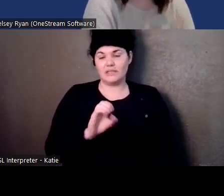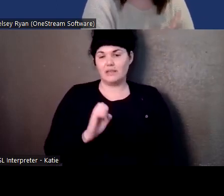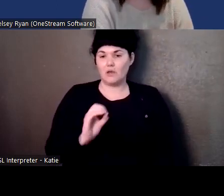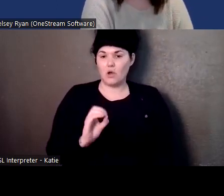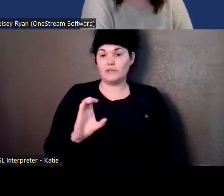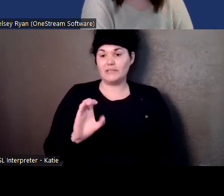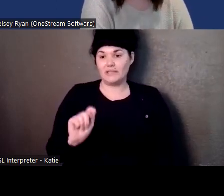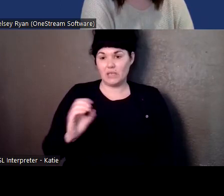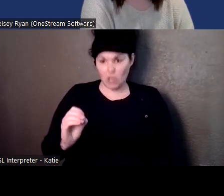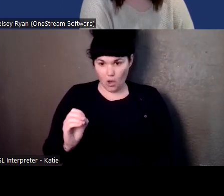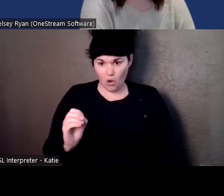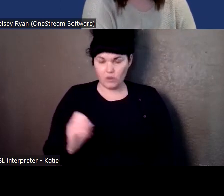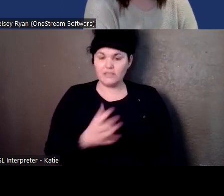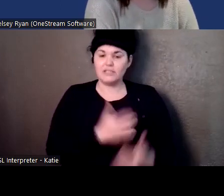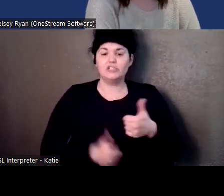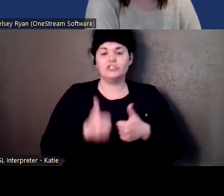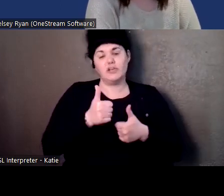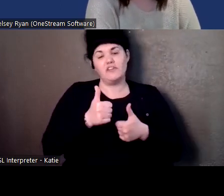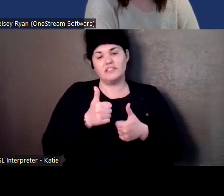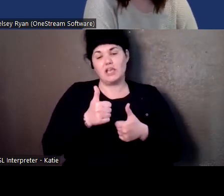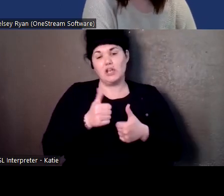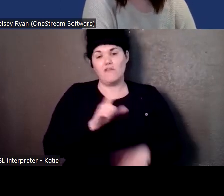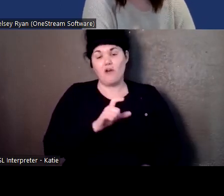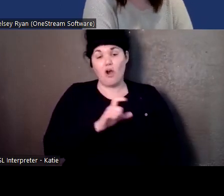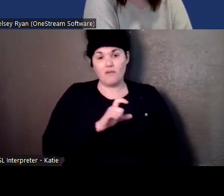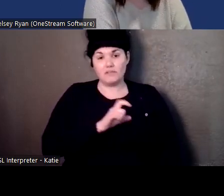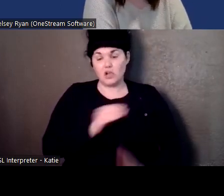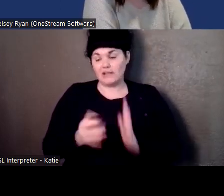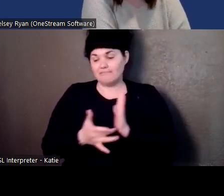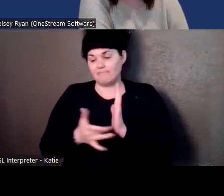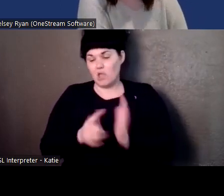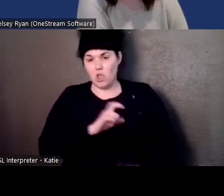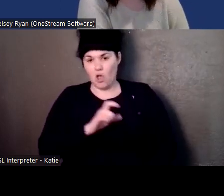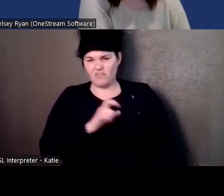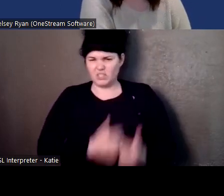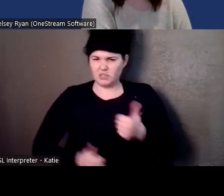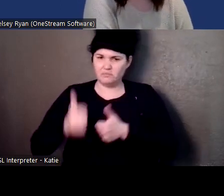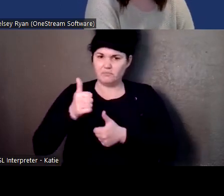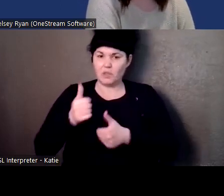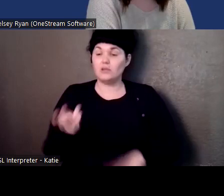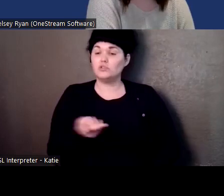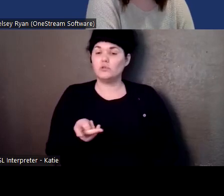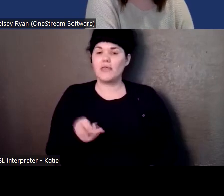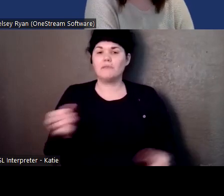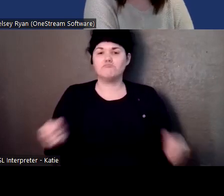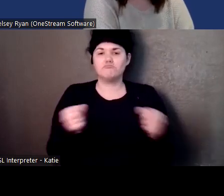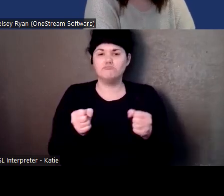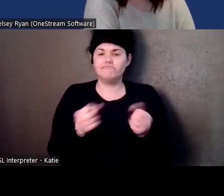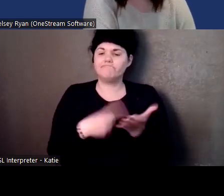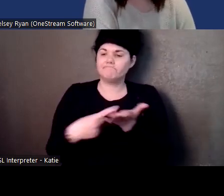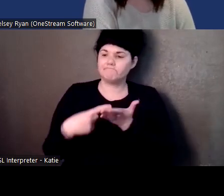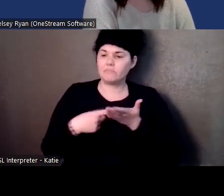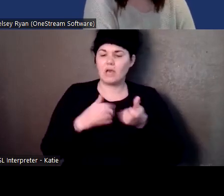don't know, that's our Chief Executive Officer and our Chief Technology Officer. They got together to create a competitive product to those that are in the